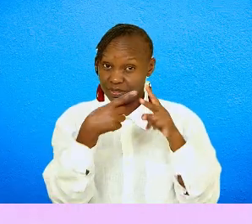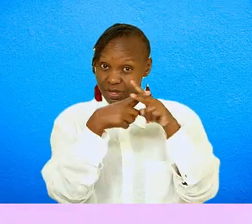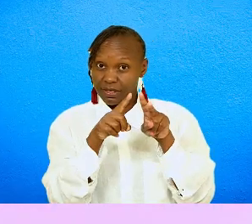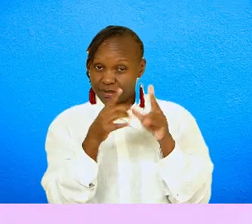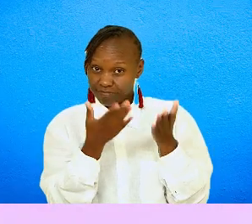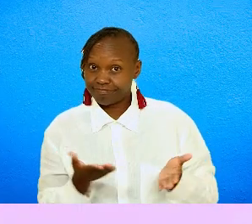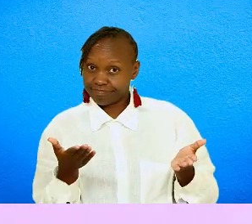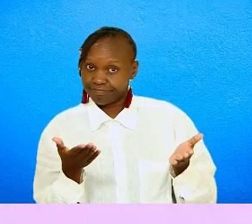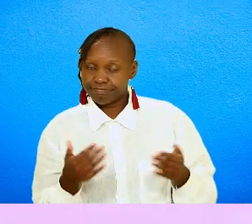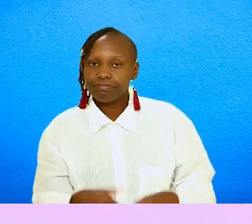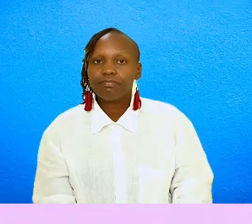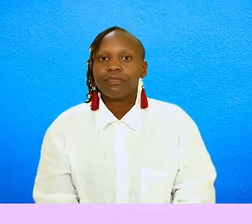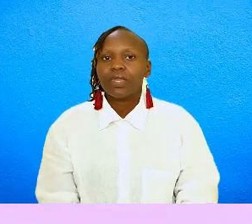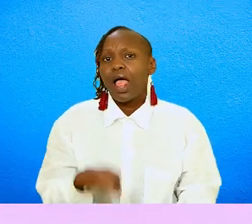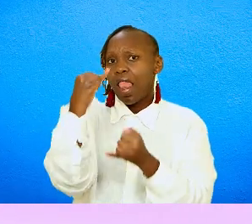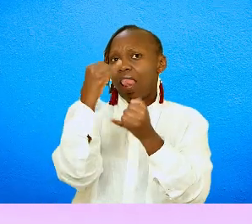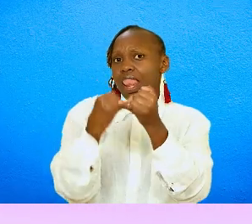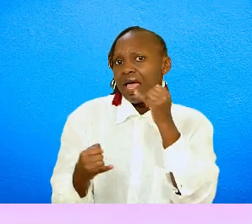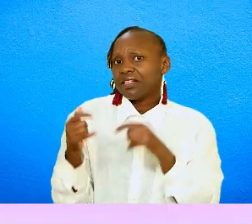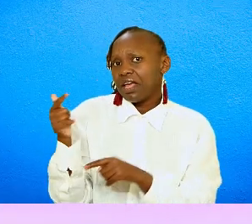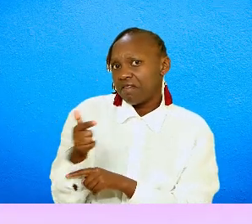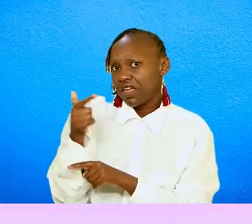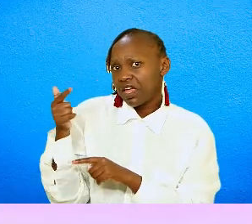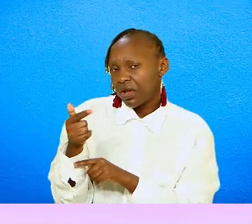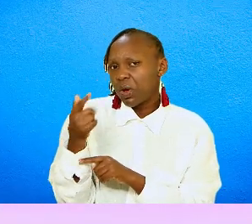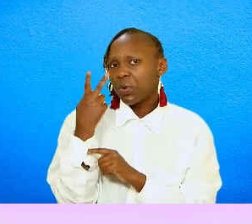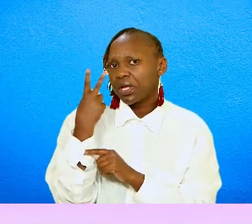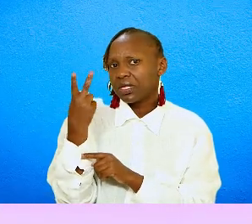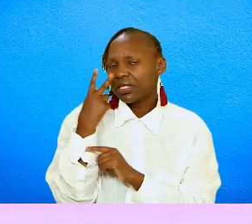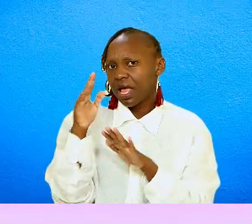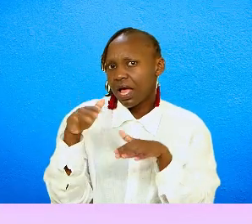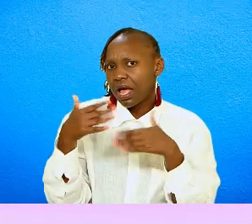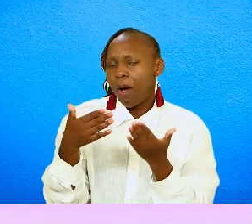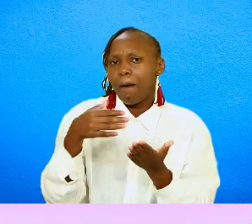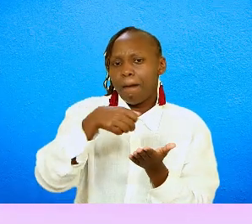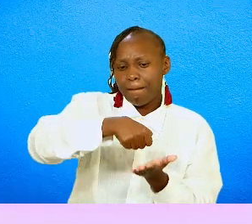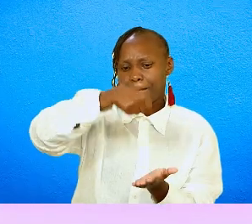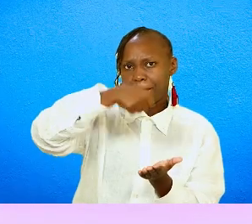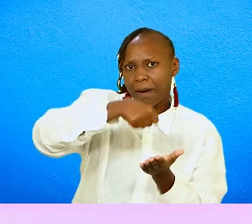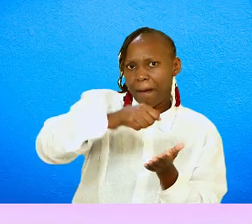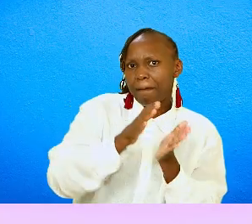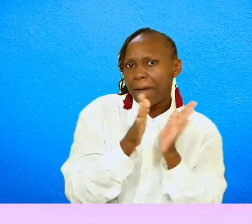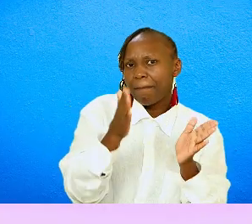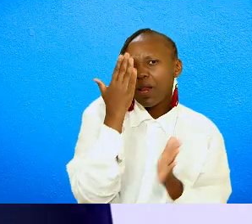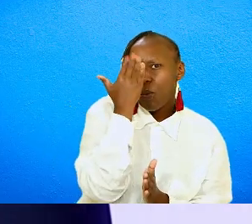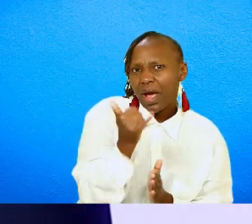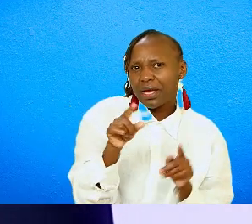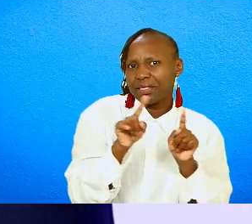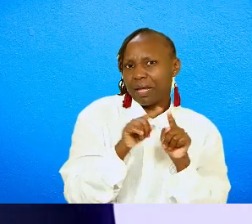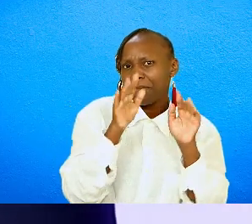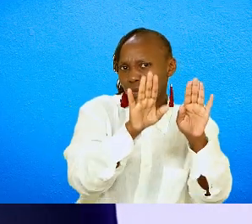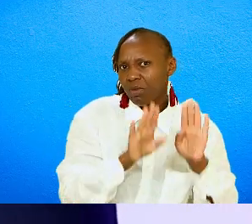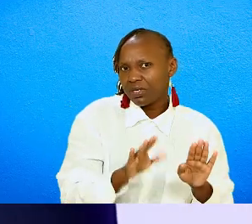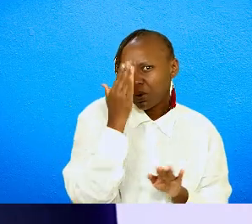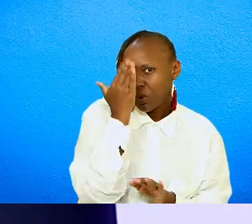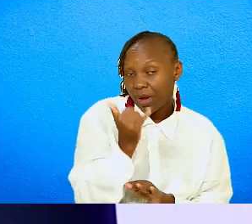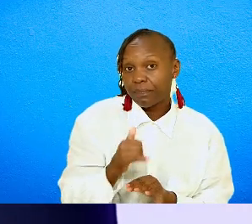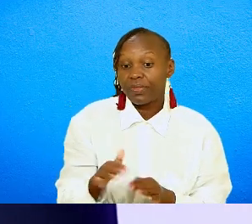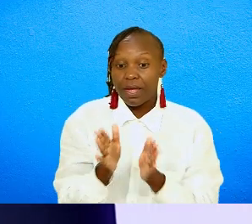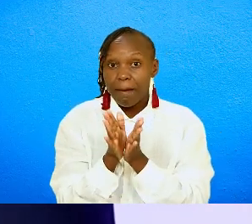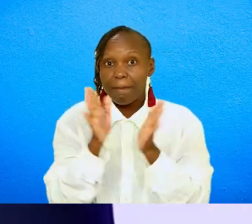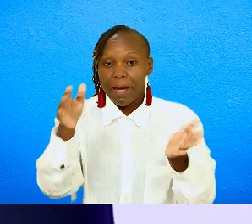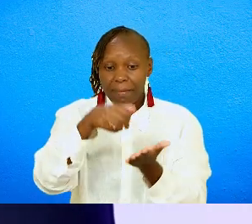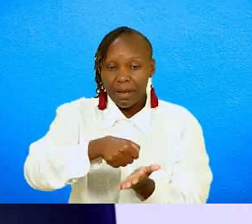begin. Now, in our last episode, we explored just what public budgets are and why they exist. We discovered that a public budget